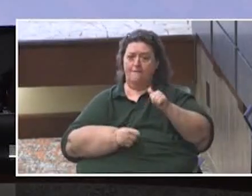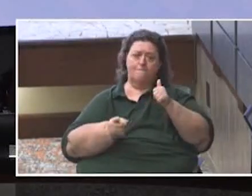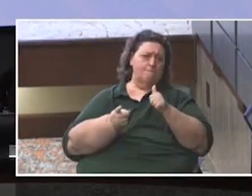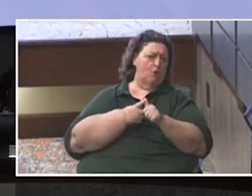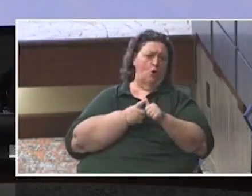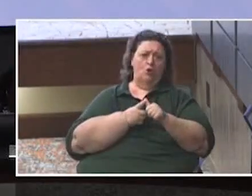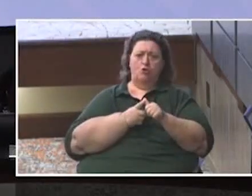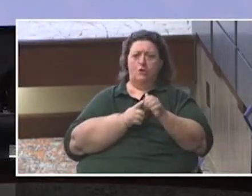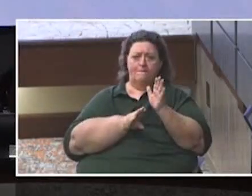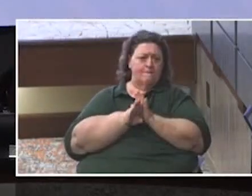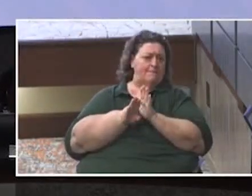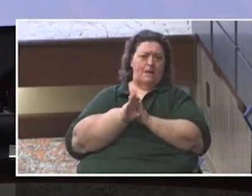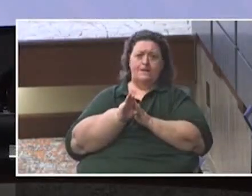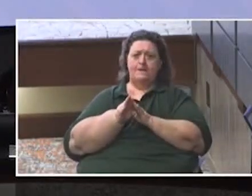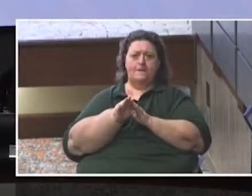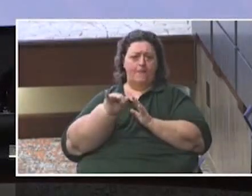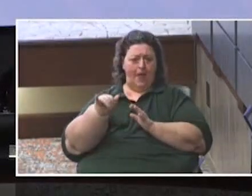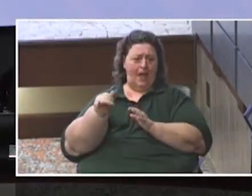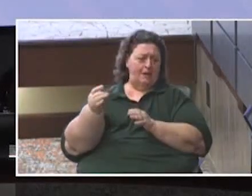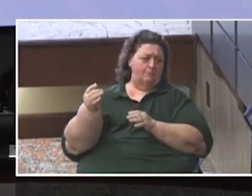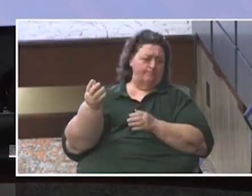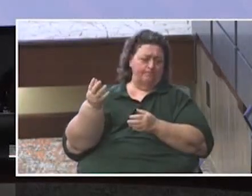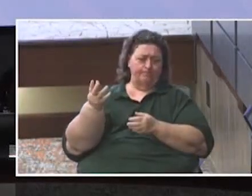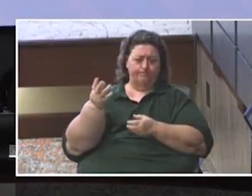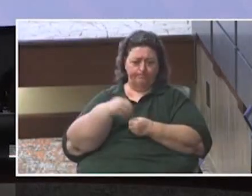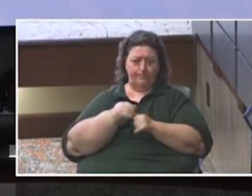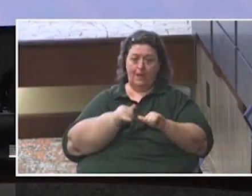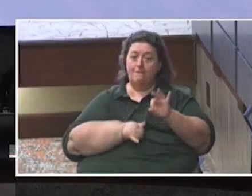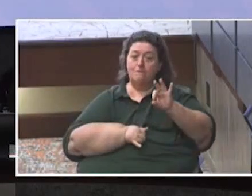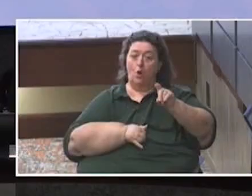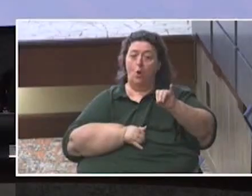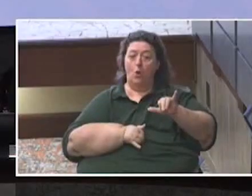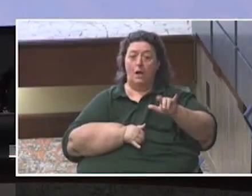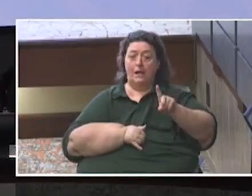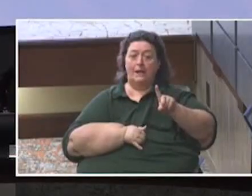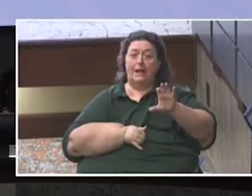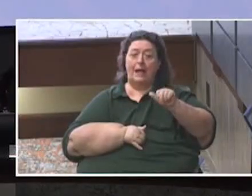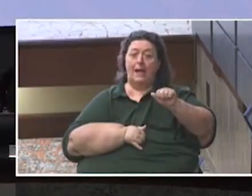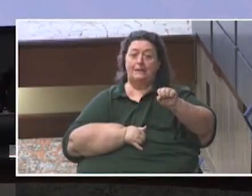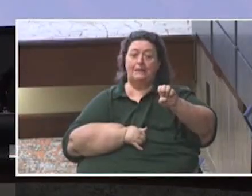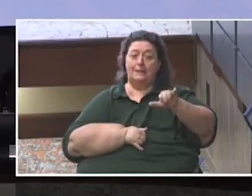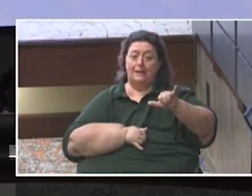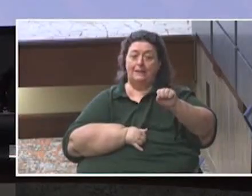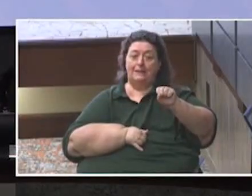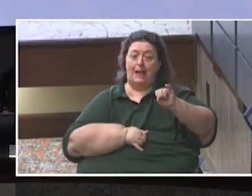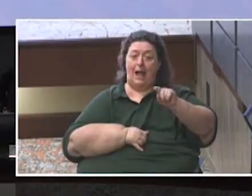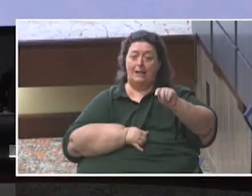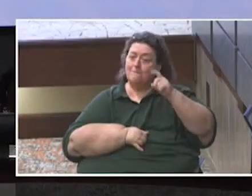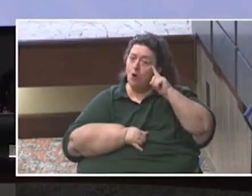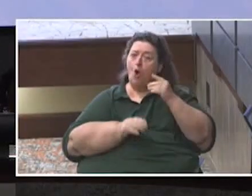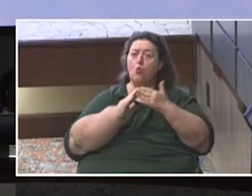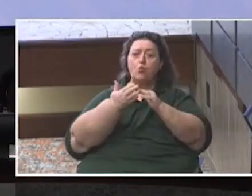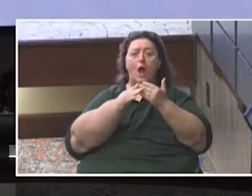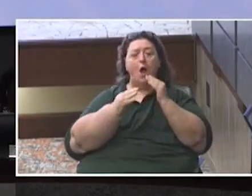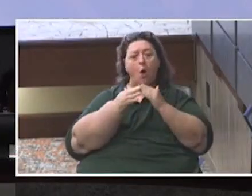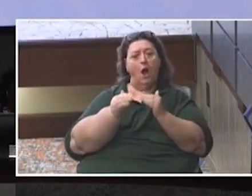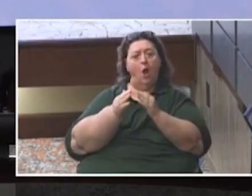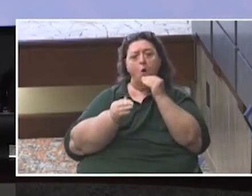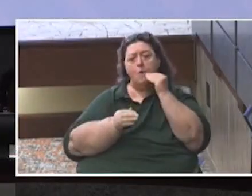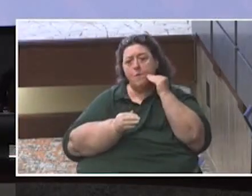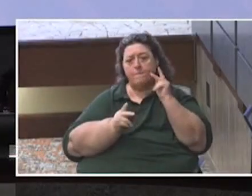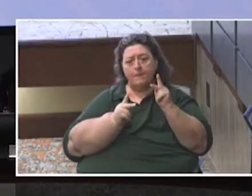agreement came into place for the development of the Floyd Casey site for the residential and commercial components. But where that put us was